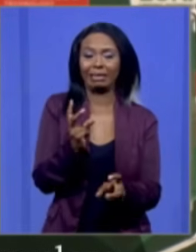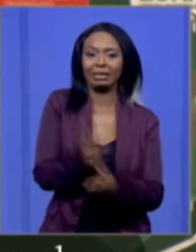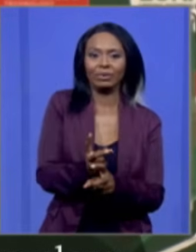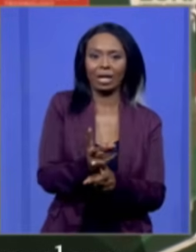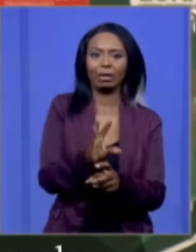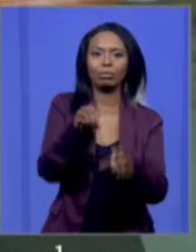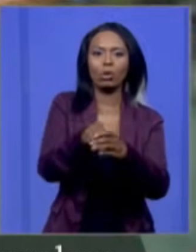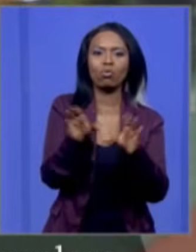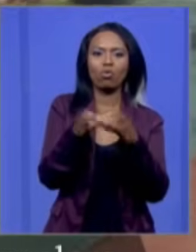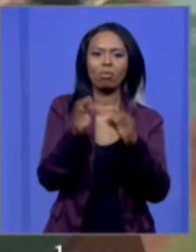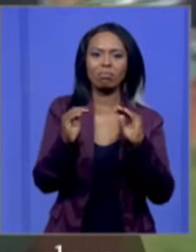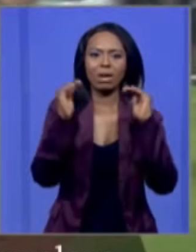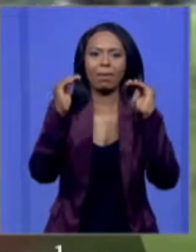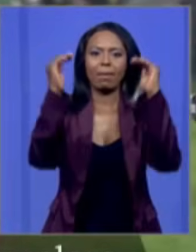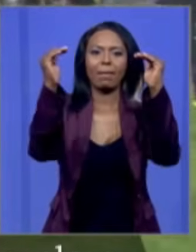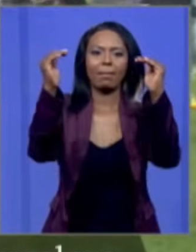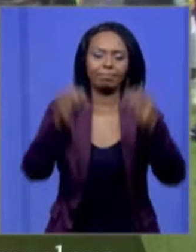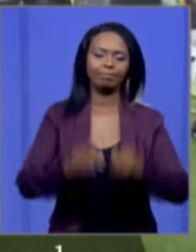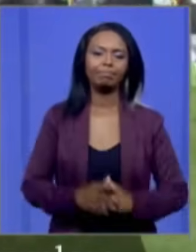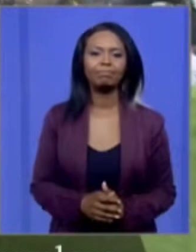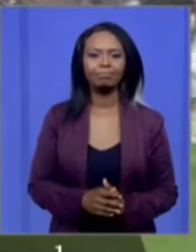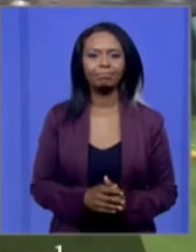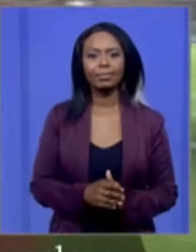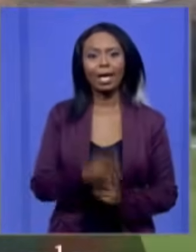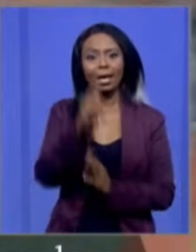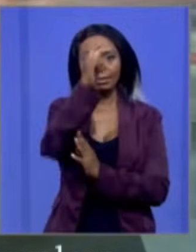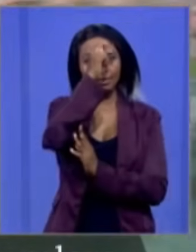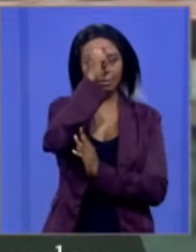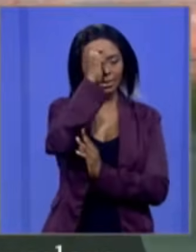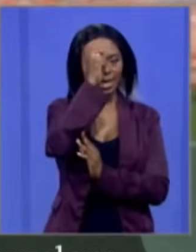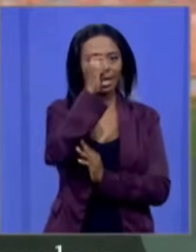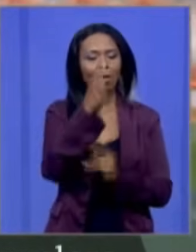through the group stages. Bafana e hloka dintlha tše